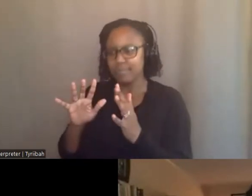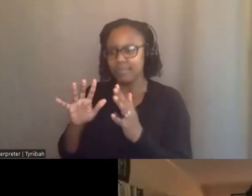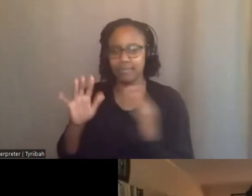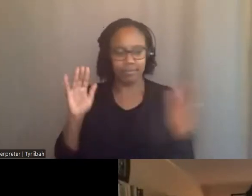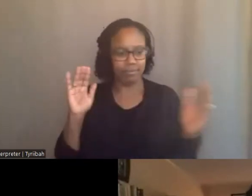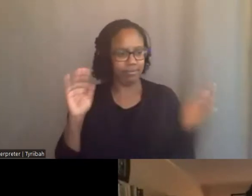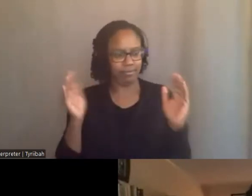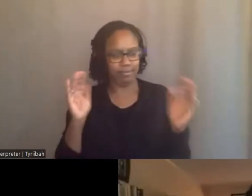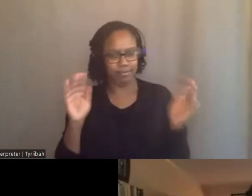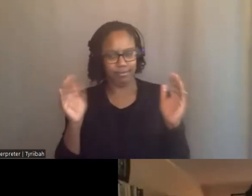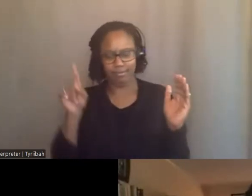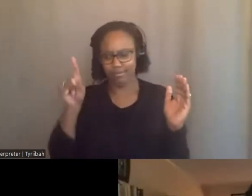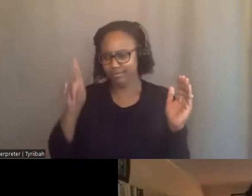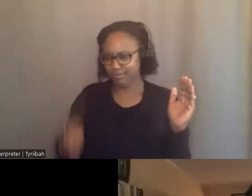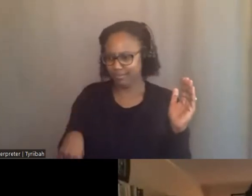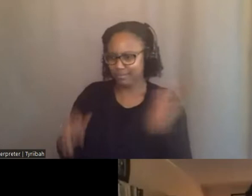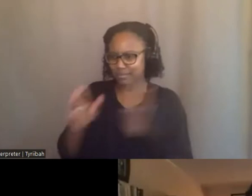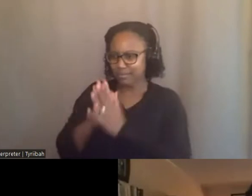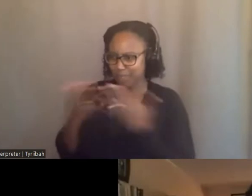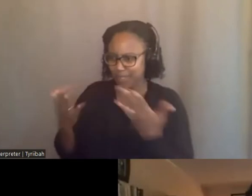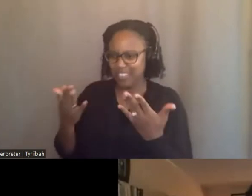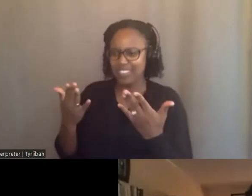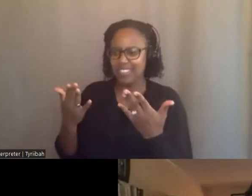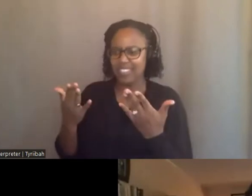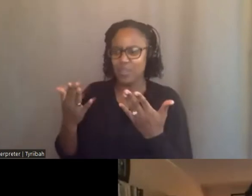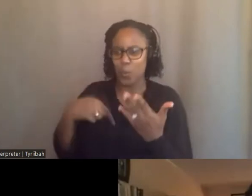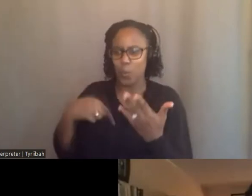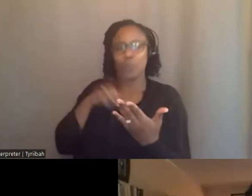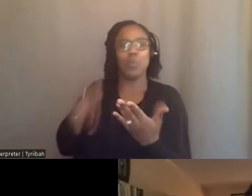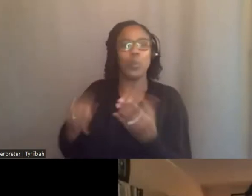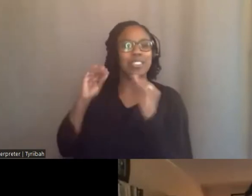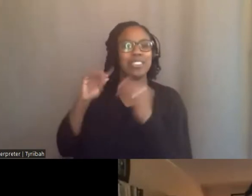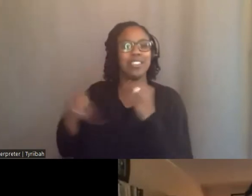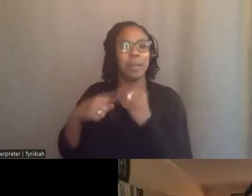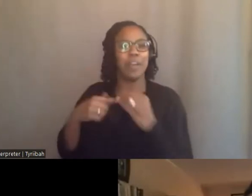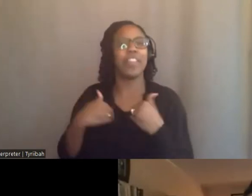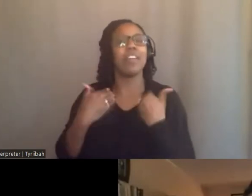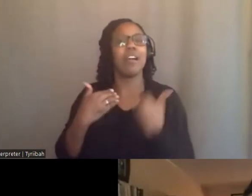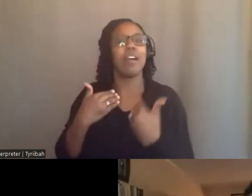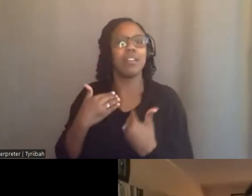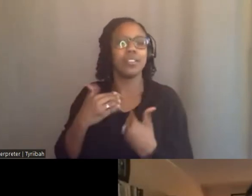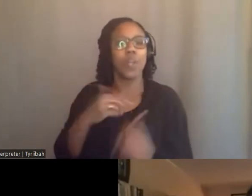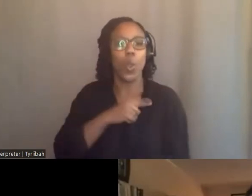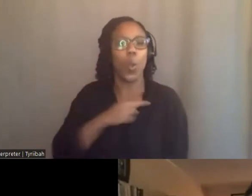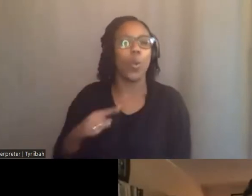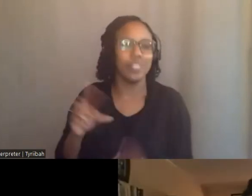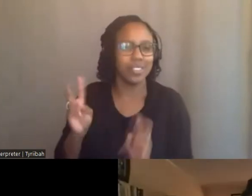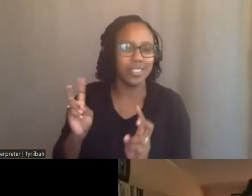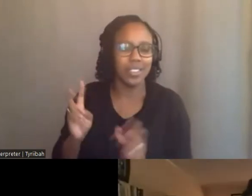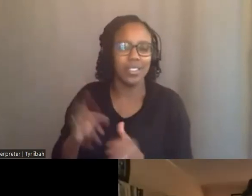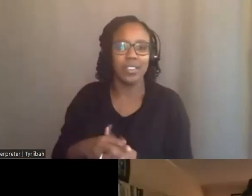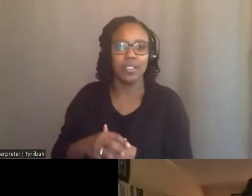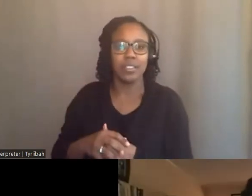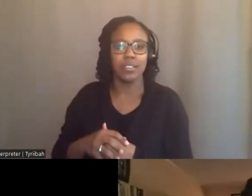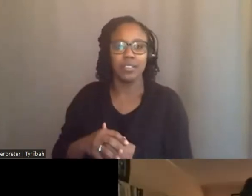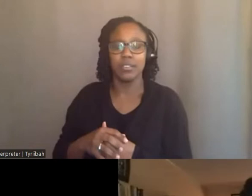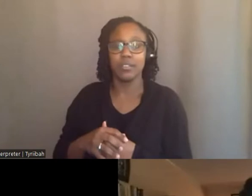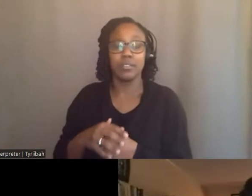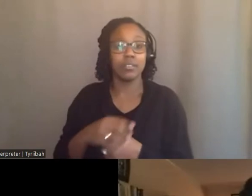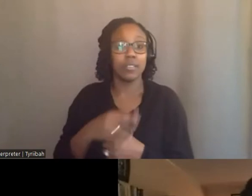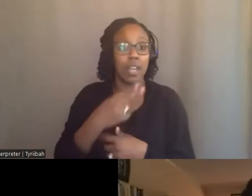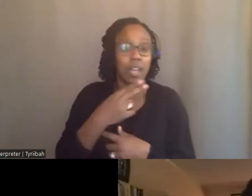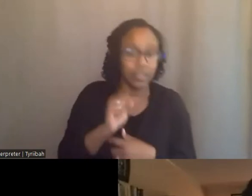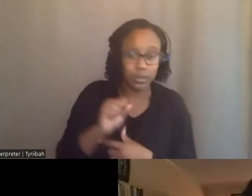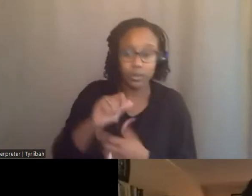are the textbooks telling us to teach about the Young Lords? And of the several high school and middle school